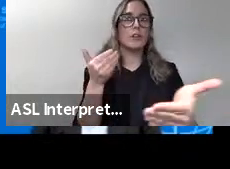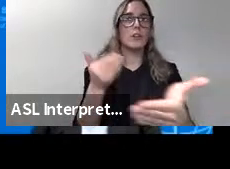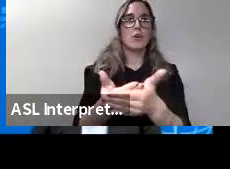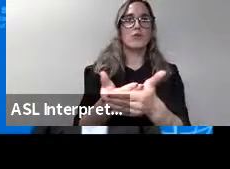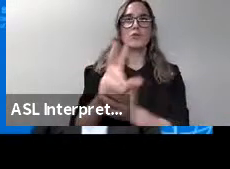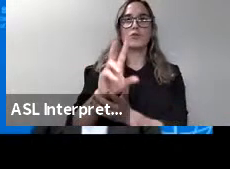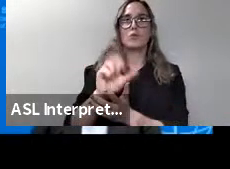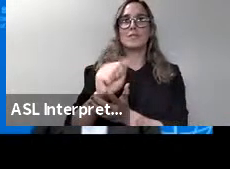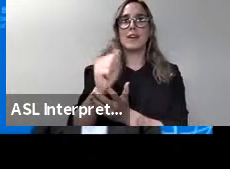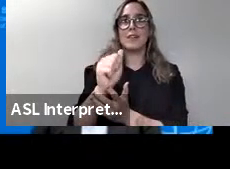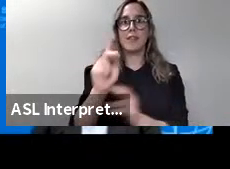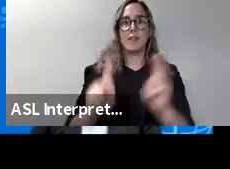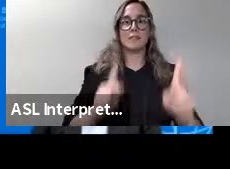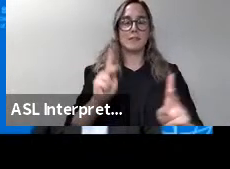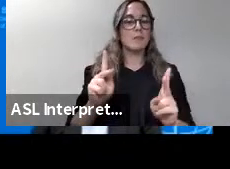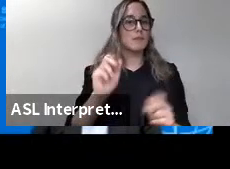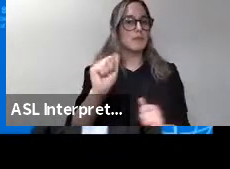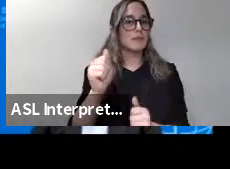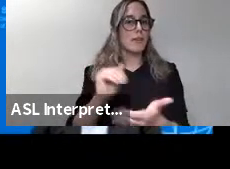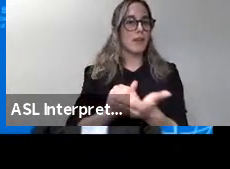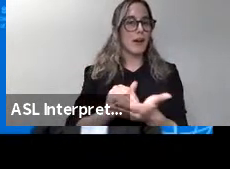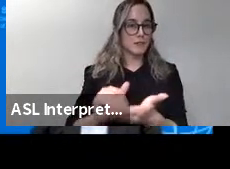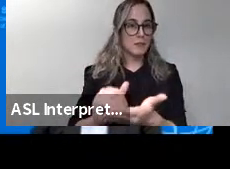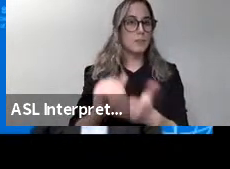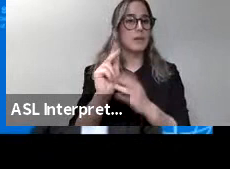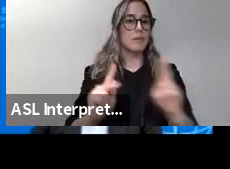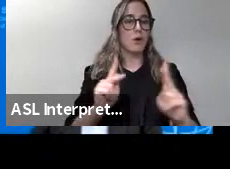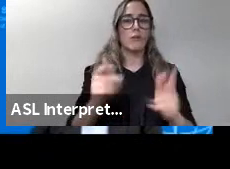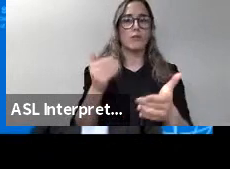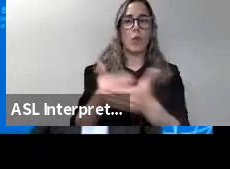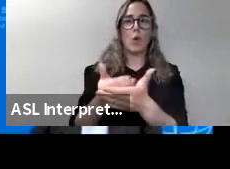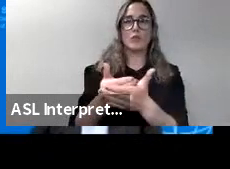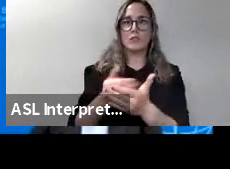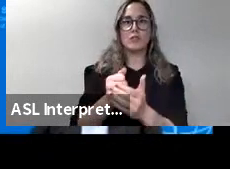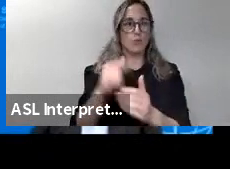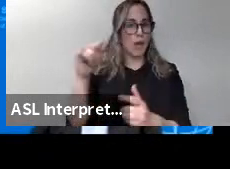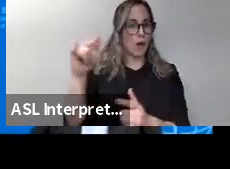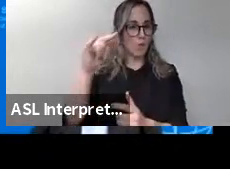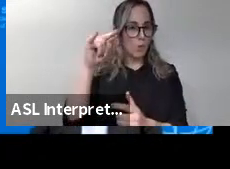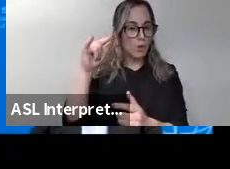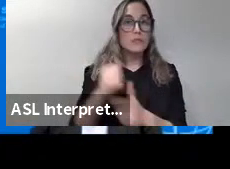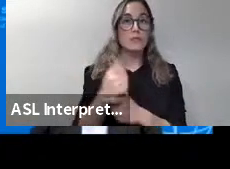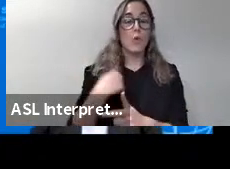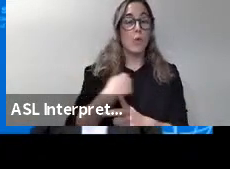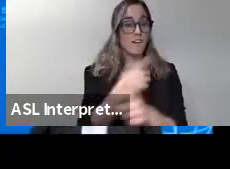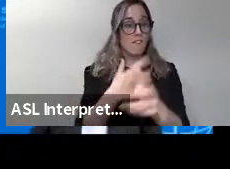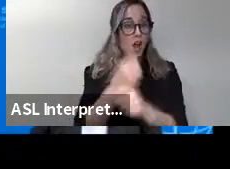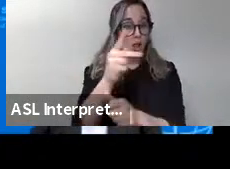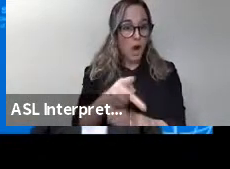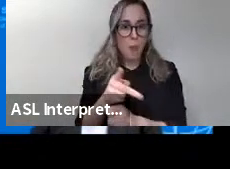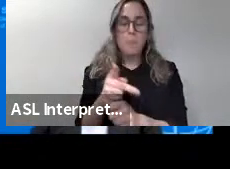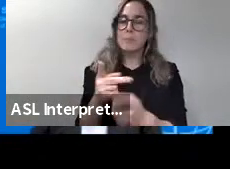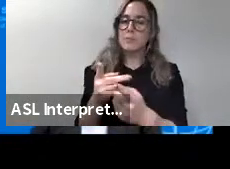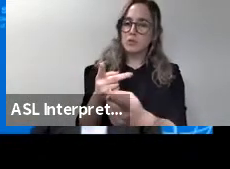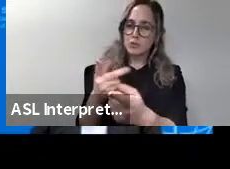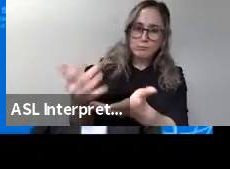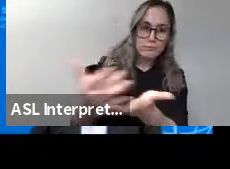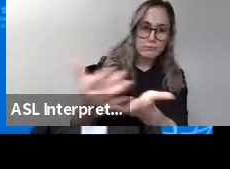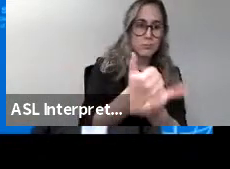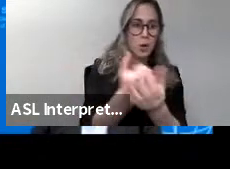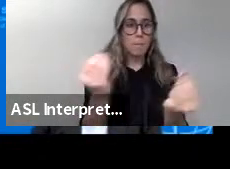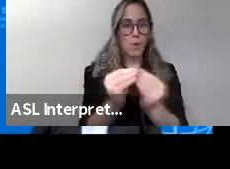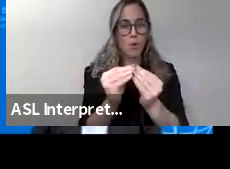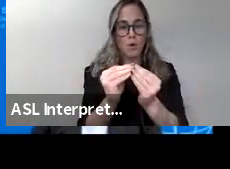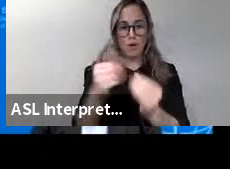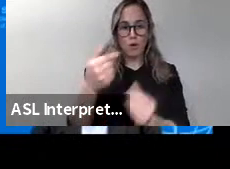airports regarding annoyance related to aircraft noise. We followed up with 2,000 of those respondents to obtain qualitative